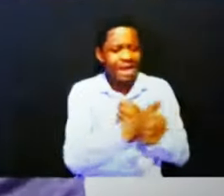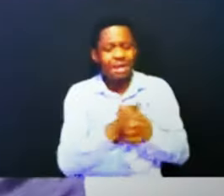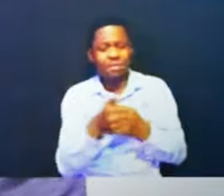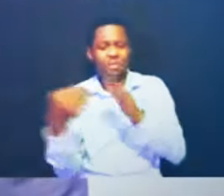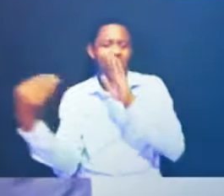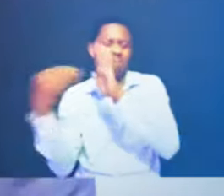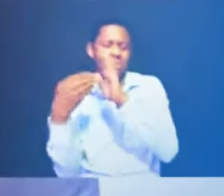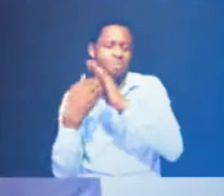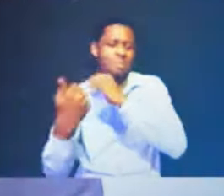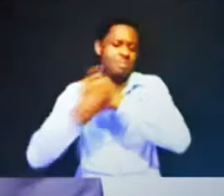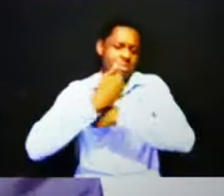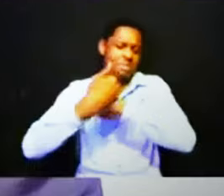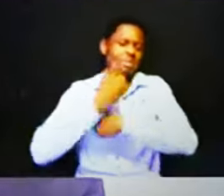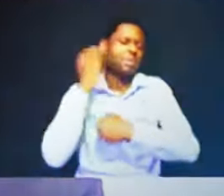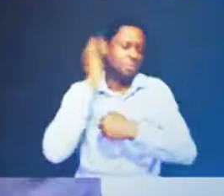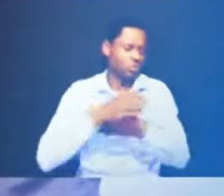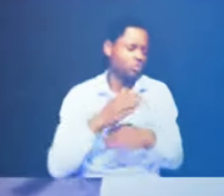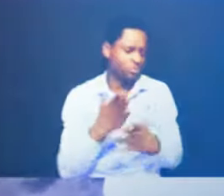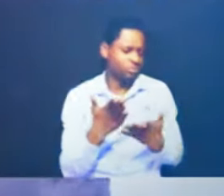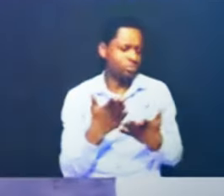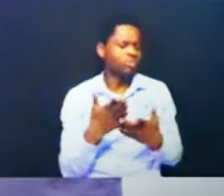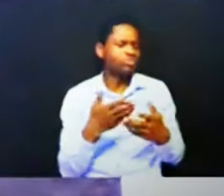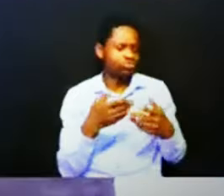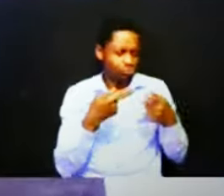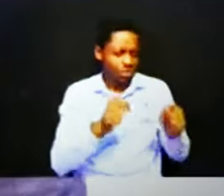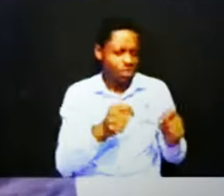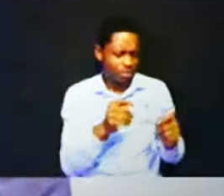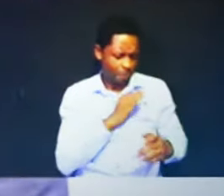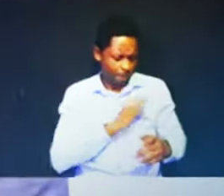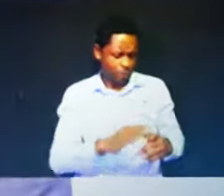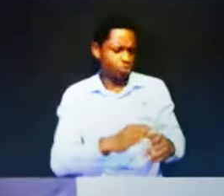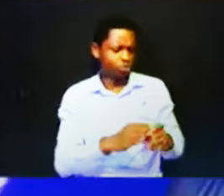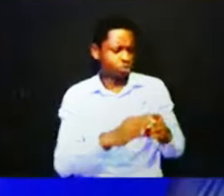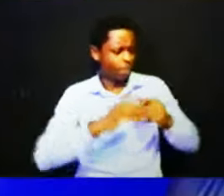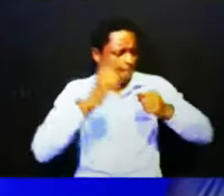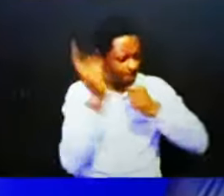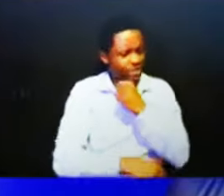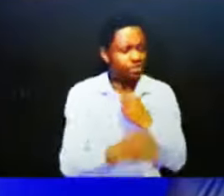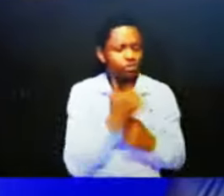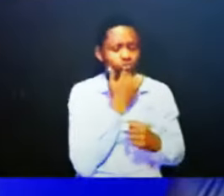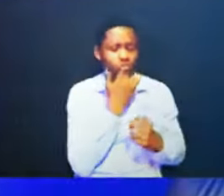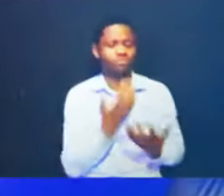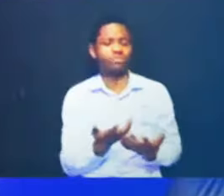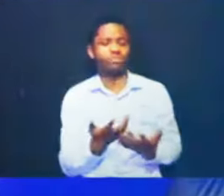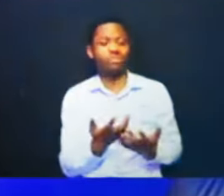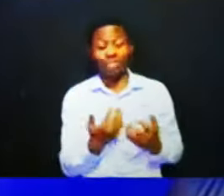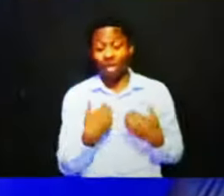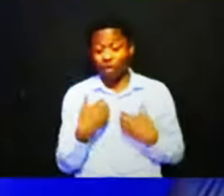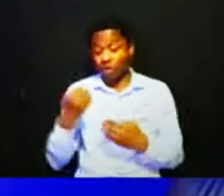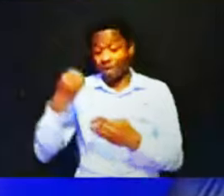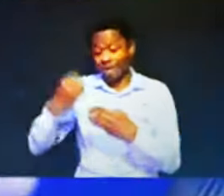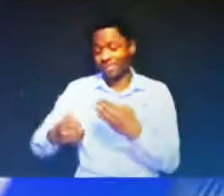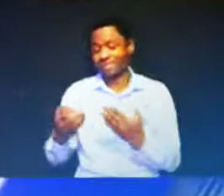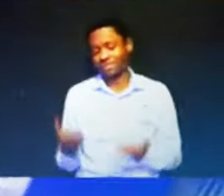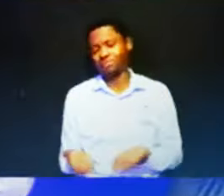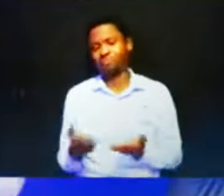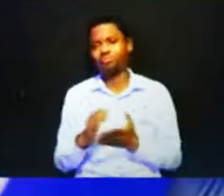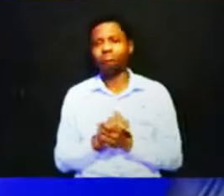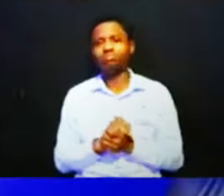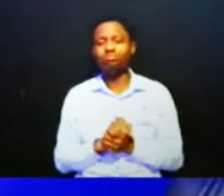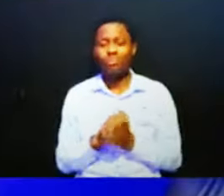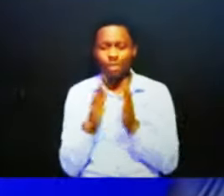a mania, any, or you need to be a bit about 20. I want to end here. But send me this here. That we all pray for a good